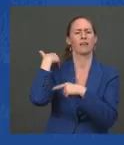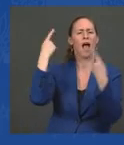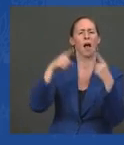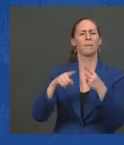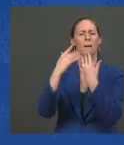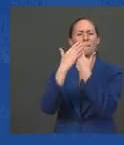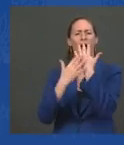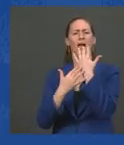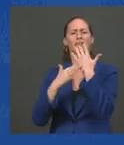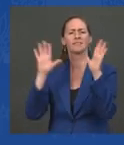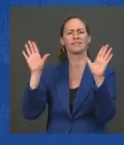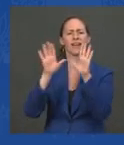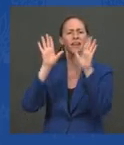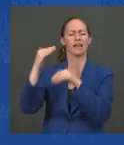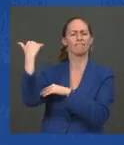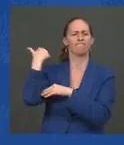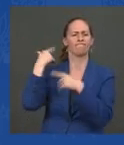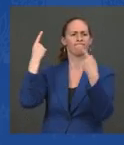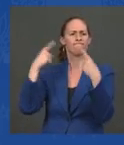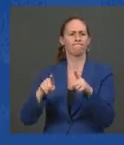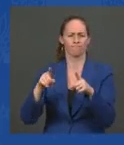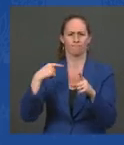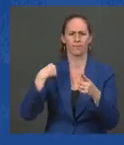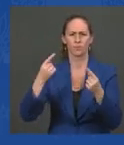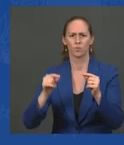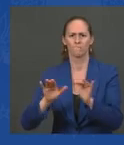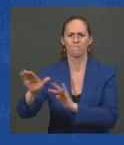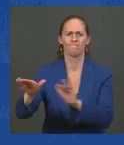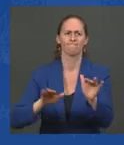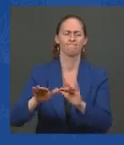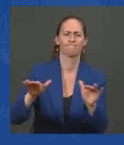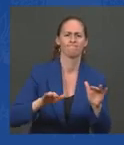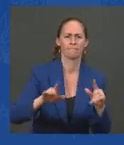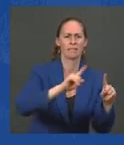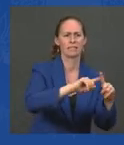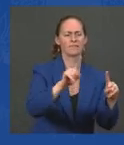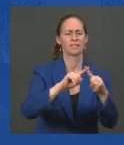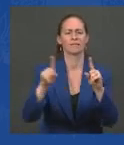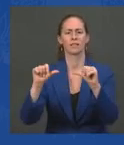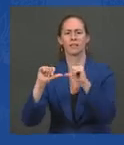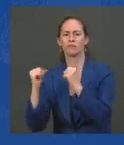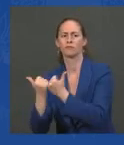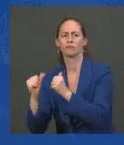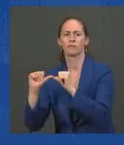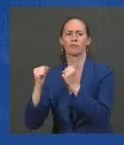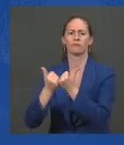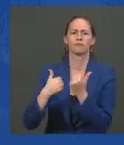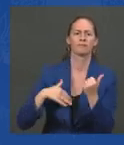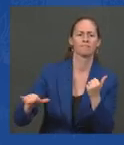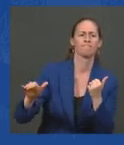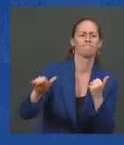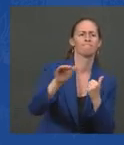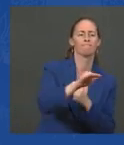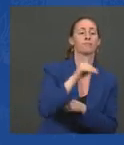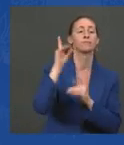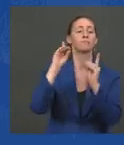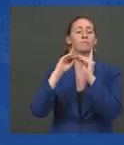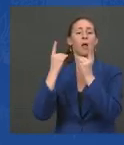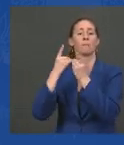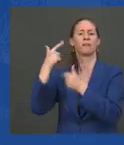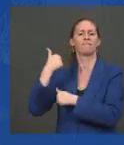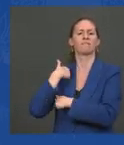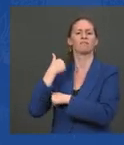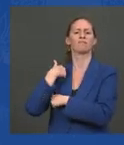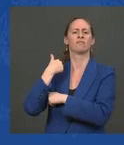voting, from each agency heeding that call. For example, the Department of Veterans Affairs, I asked them to make it easier for veterans